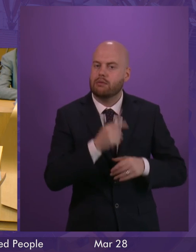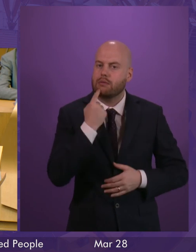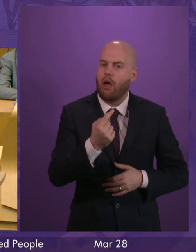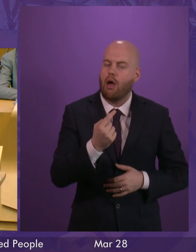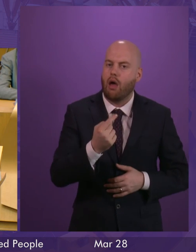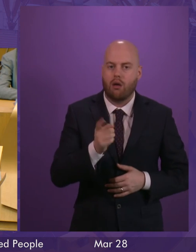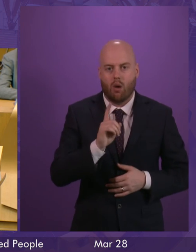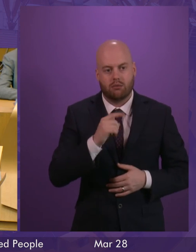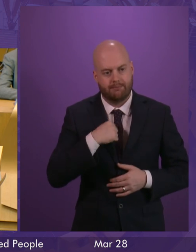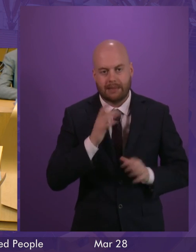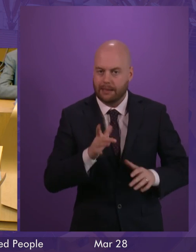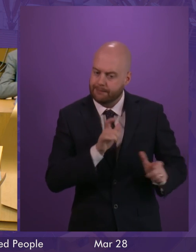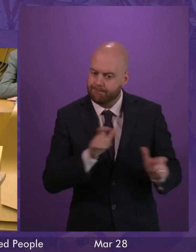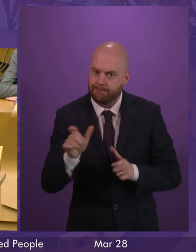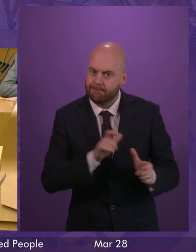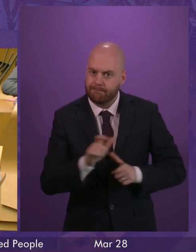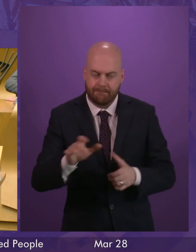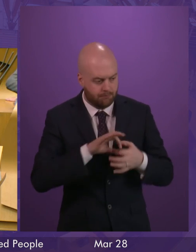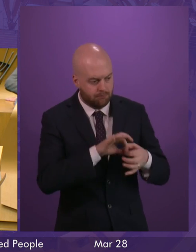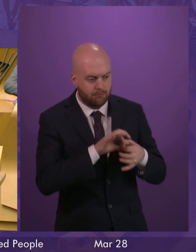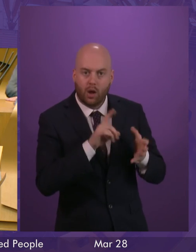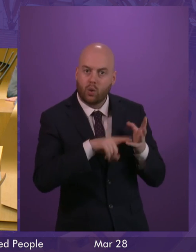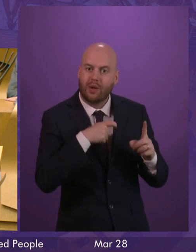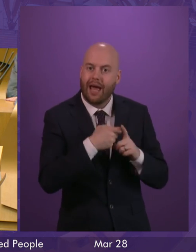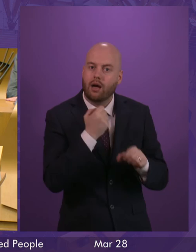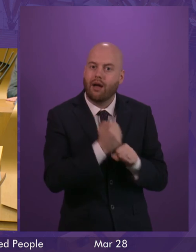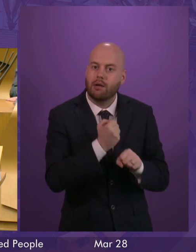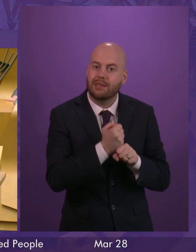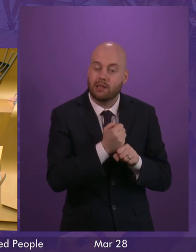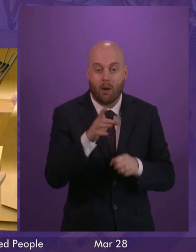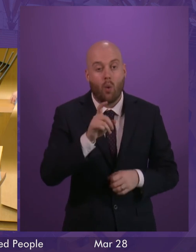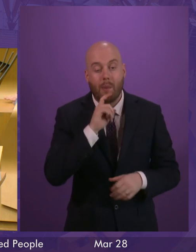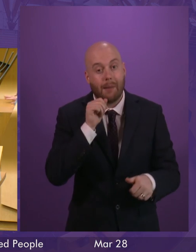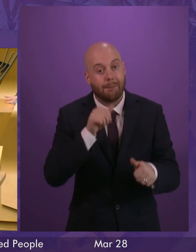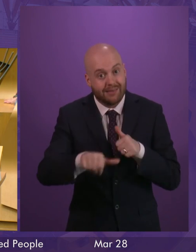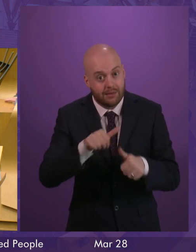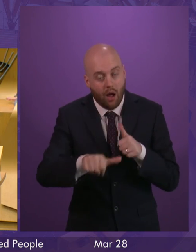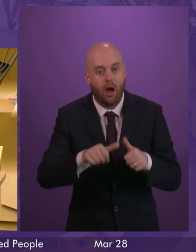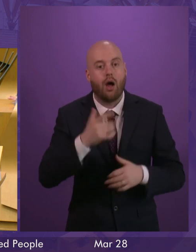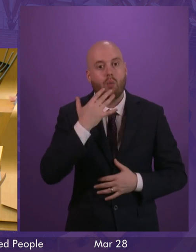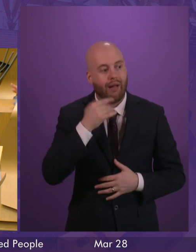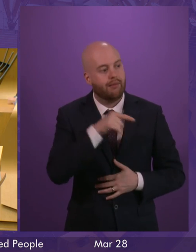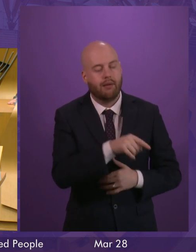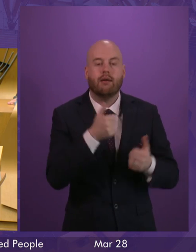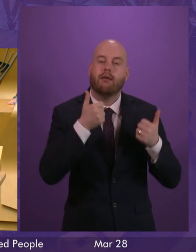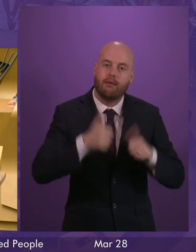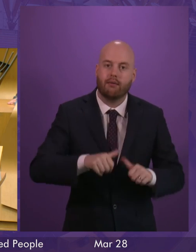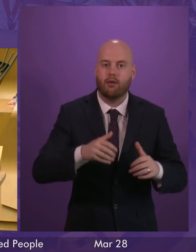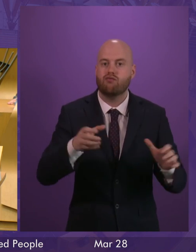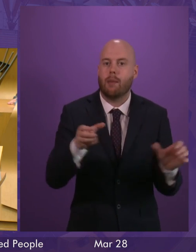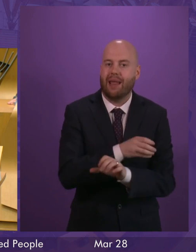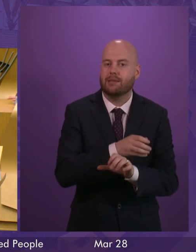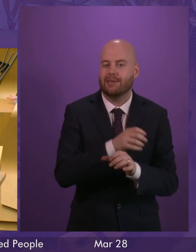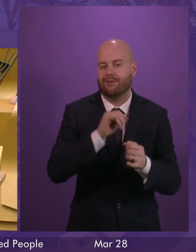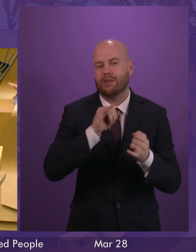and cooperation with the UK government will be much more straightforward when the UK government get round to appointing a replacement for Sarah Newton.